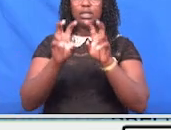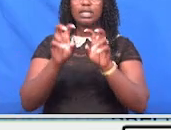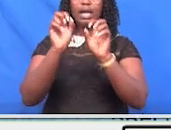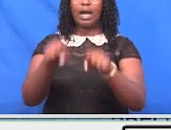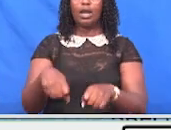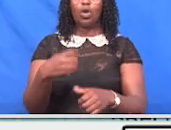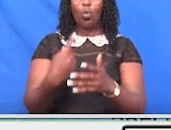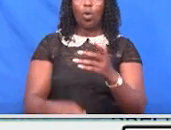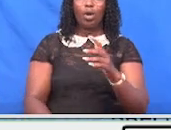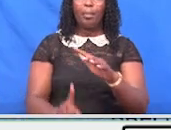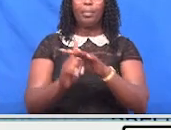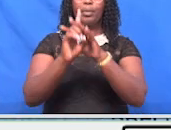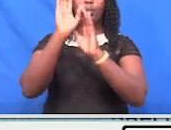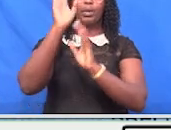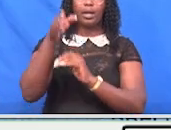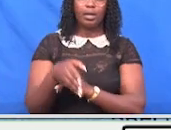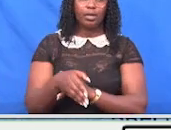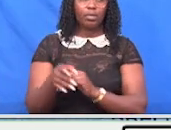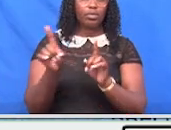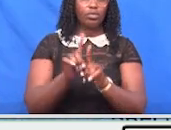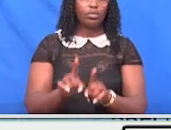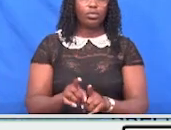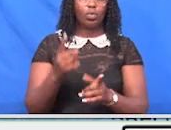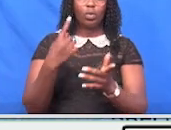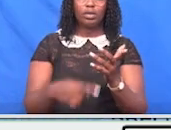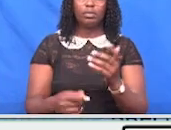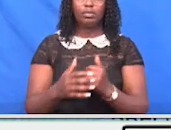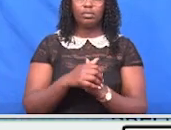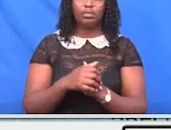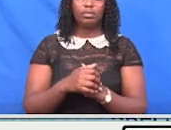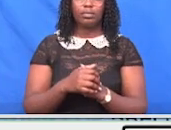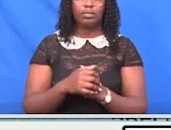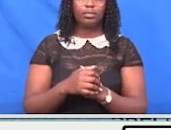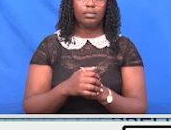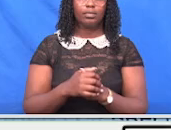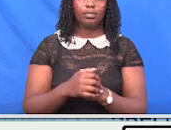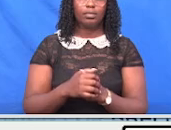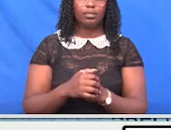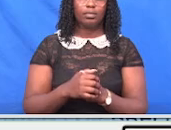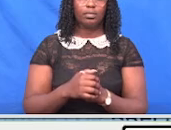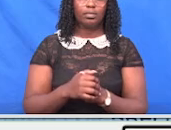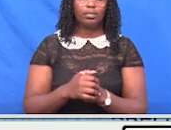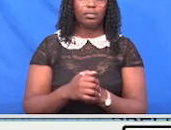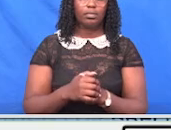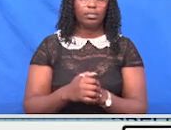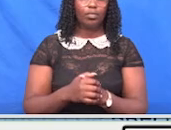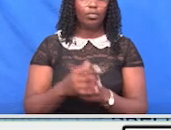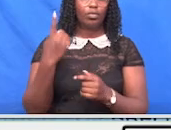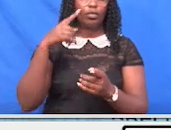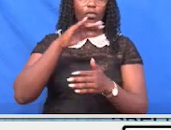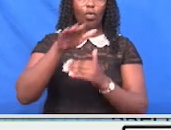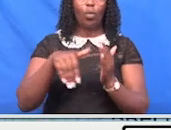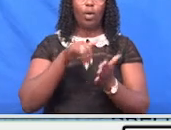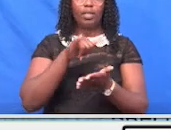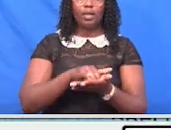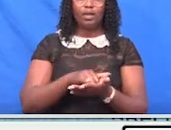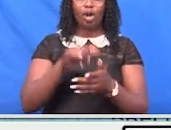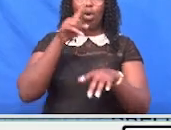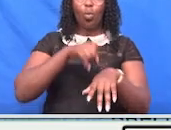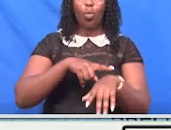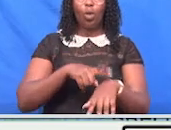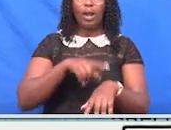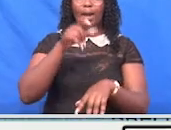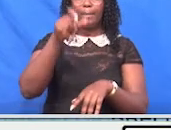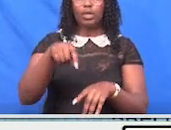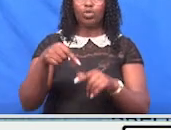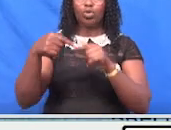to come, whether it is going to disrupt their market. Right. So this is the whole essence. Okay. So when someone